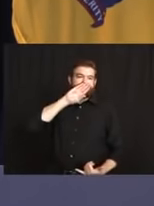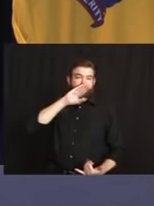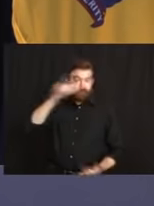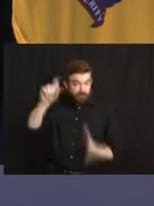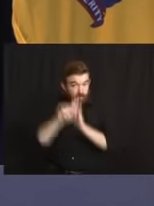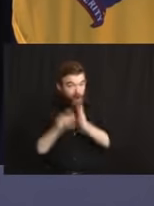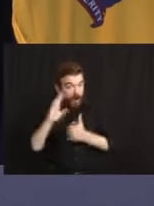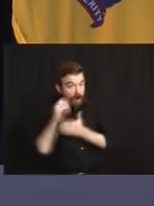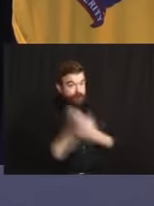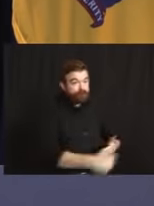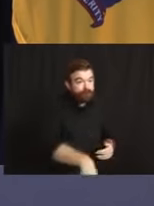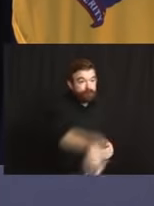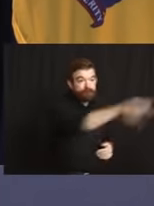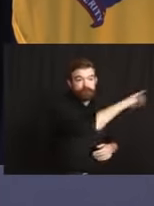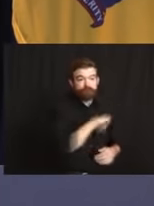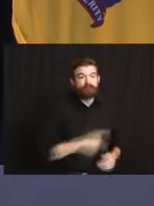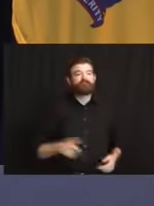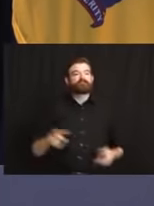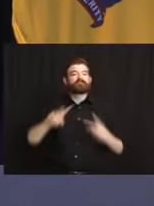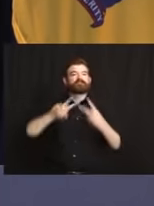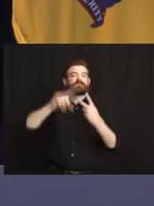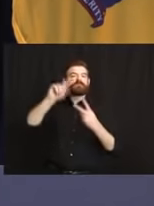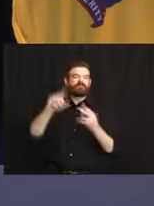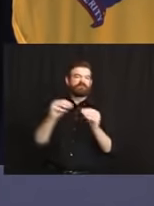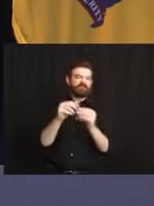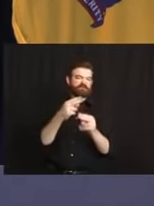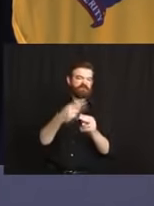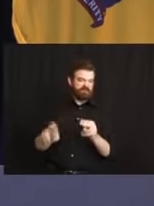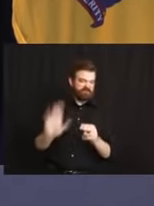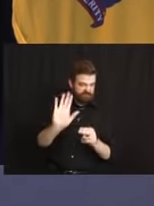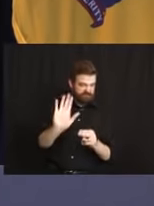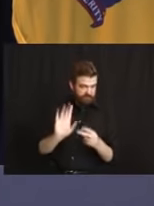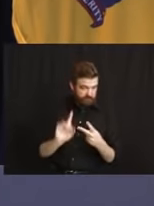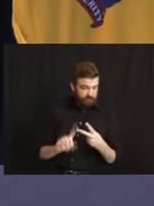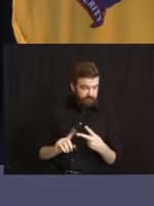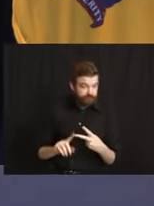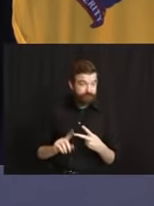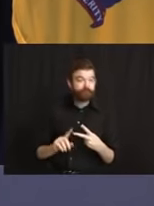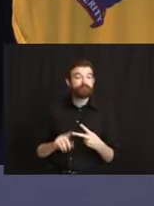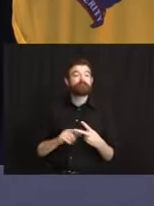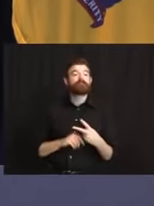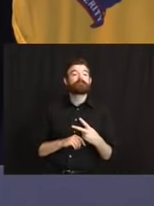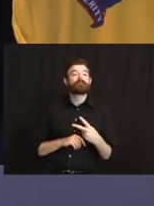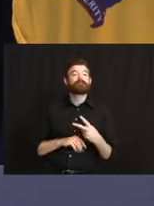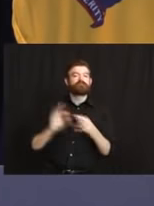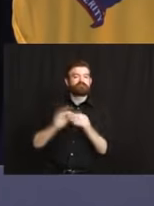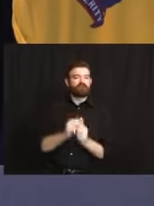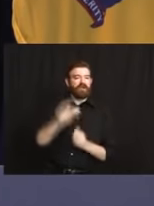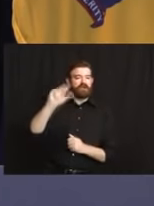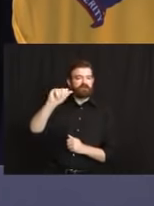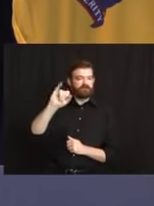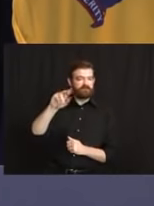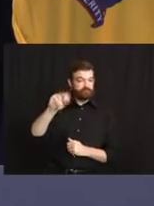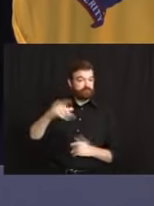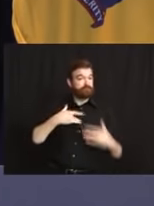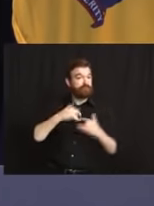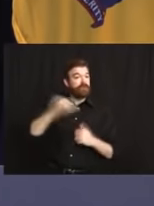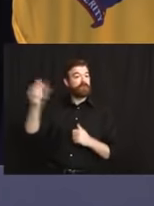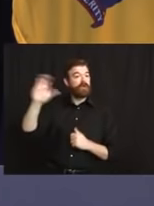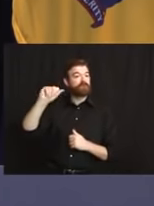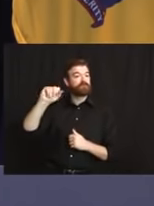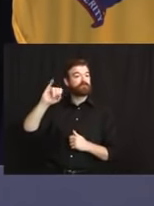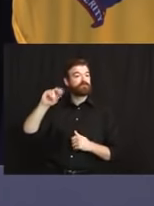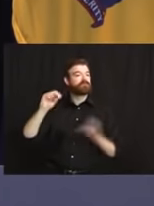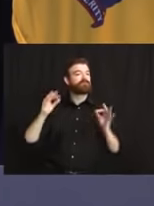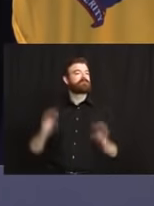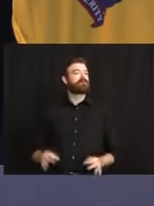A second question, much shorter, with regard to the casinos, are you concerned that other casinos may decide that, hey, you know something,